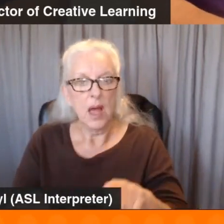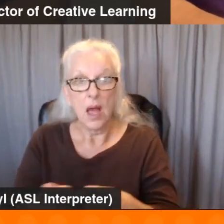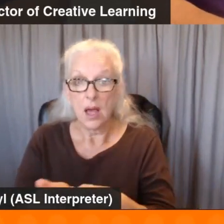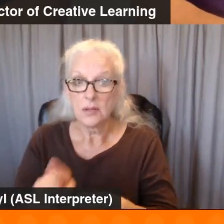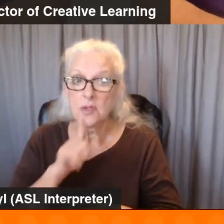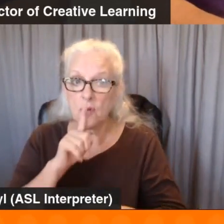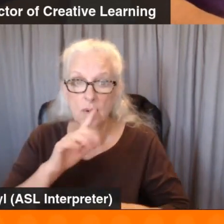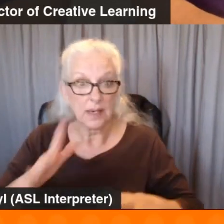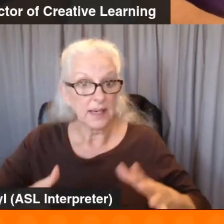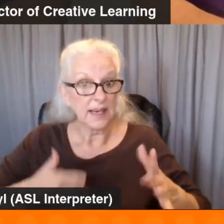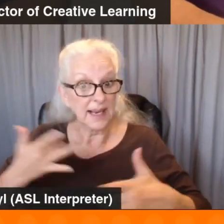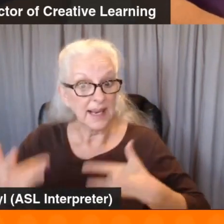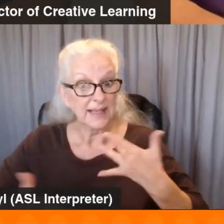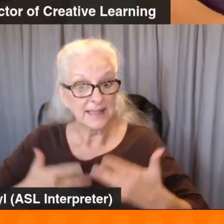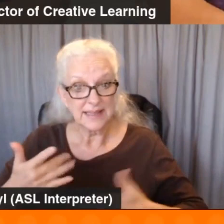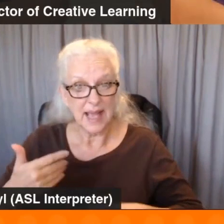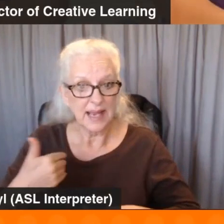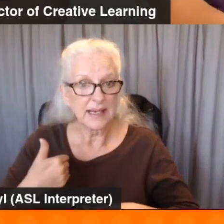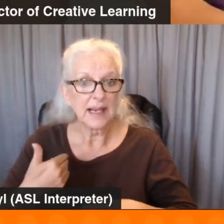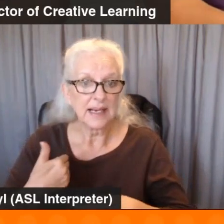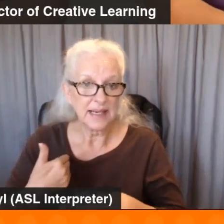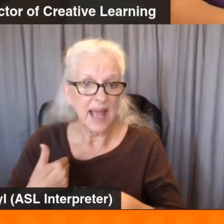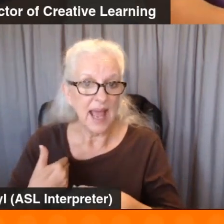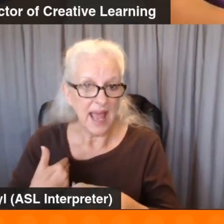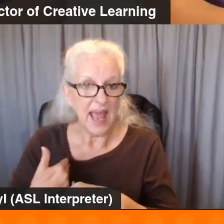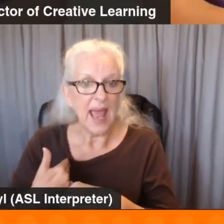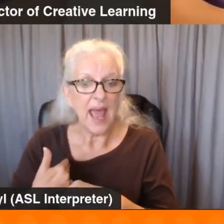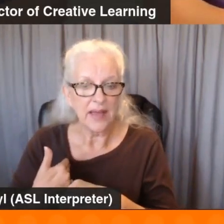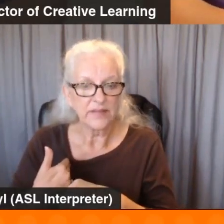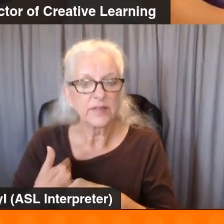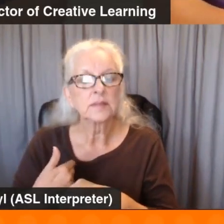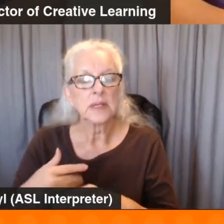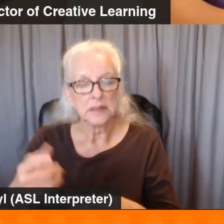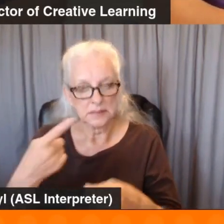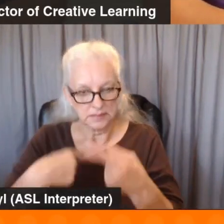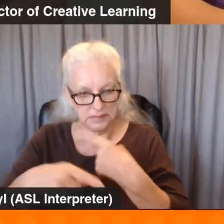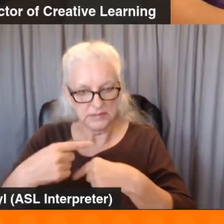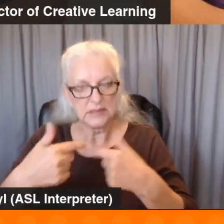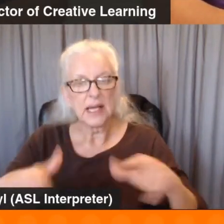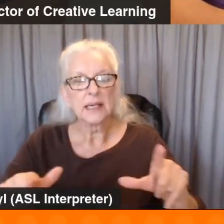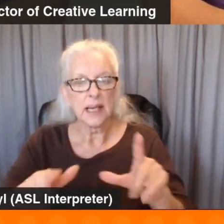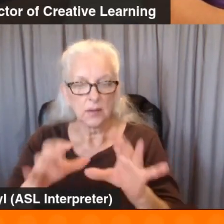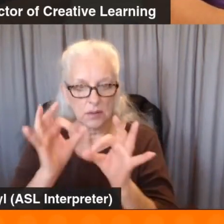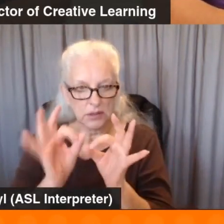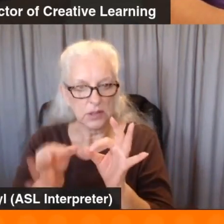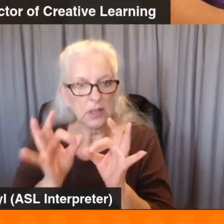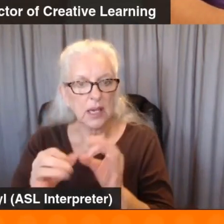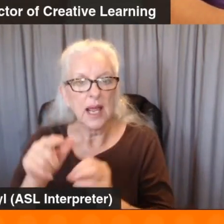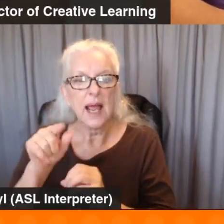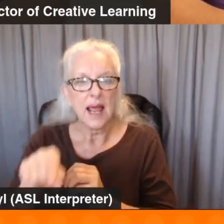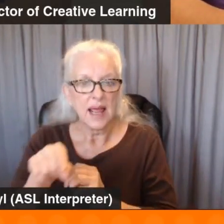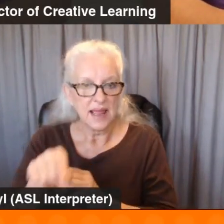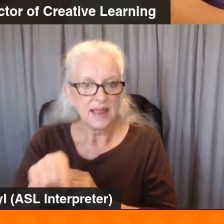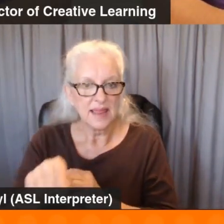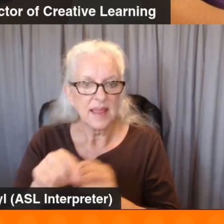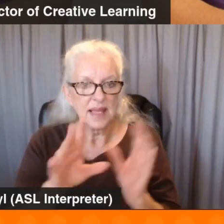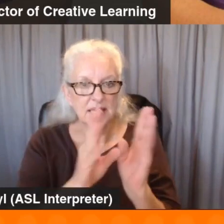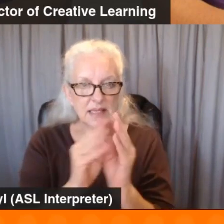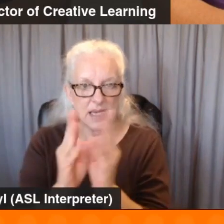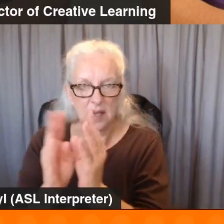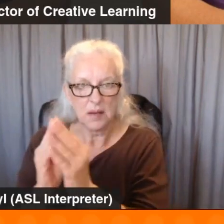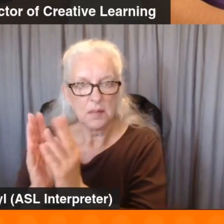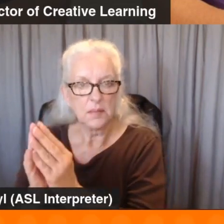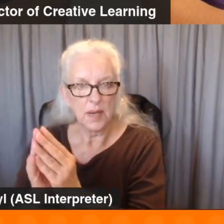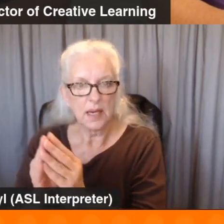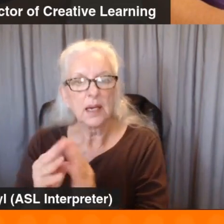to include a strand of our sessions that will have American Sign Language interpretation. These sessions are marked